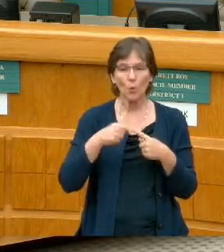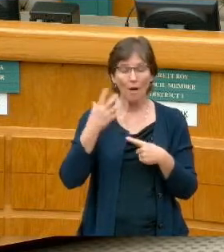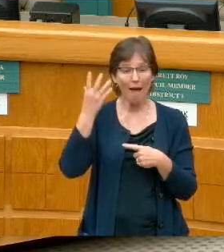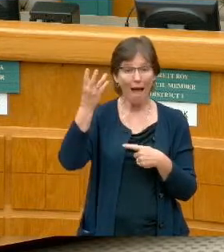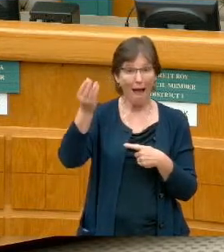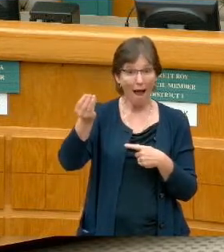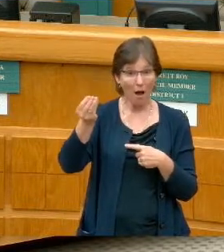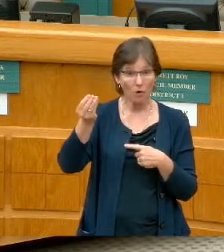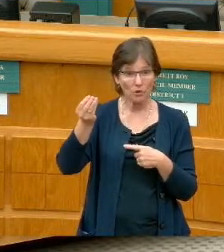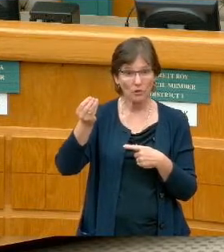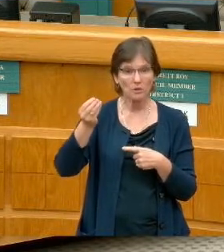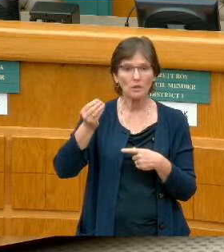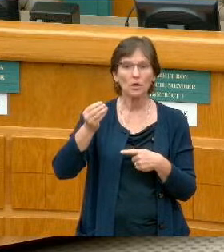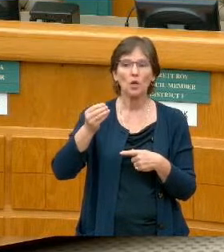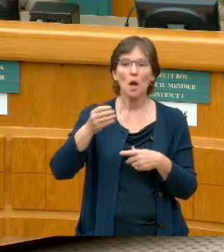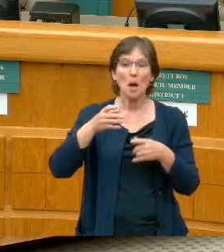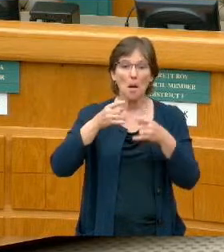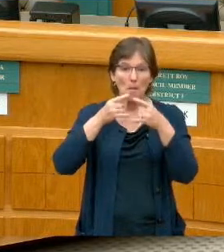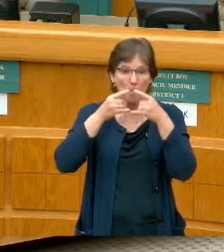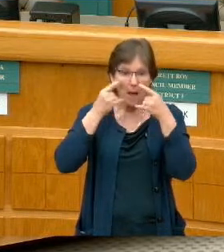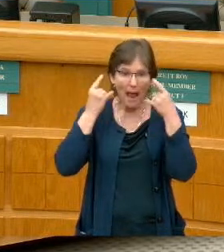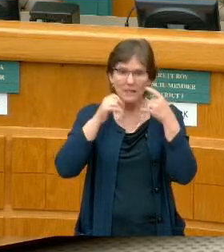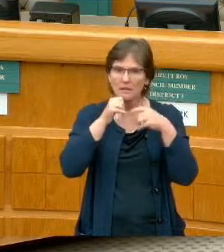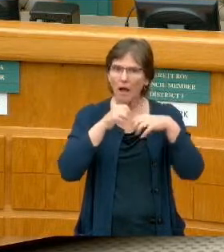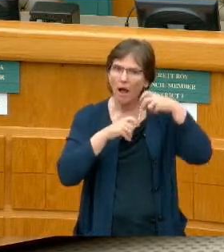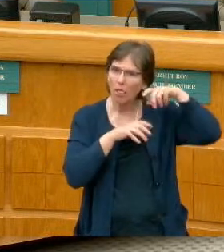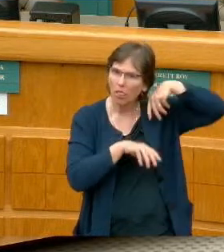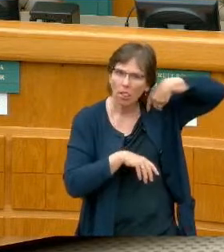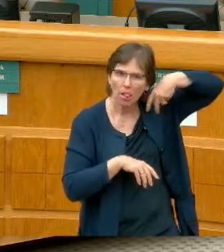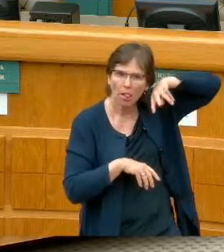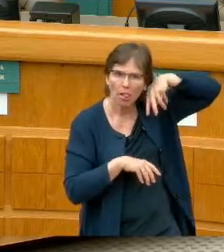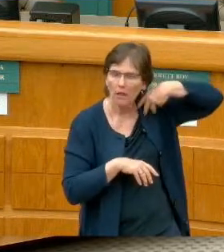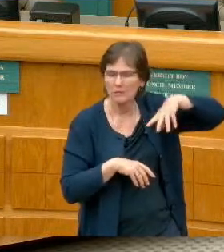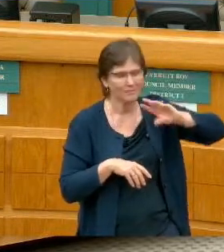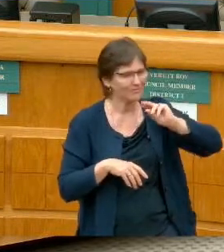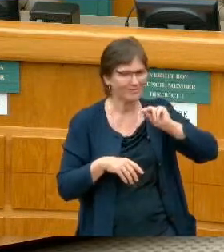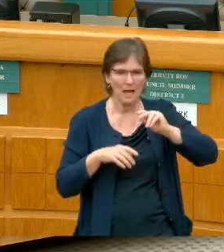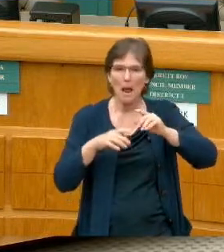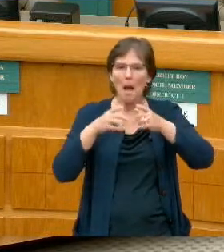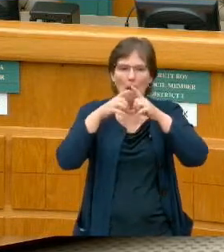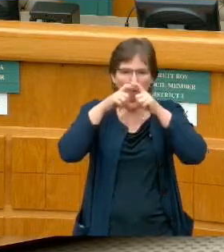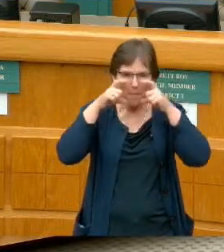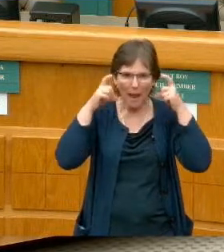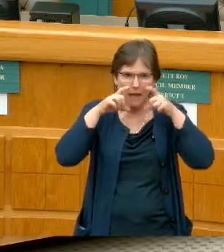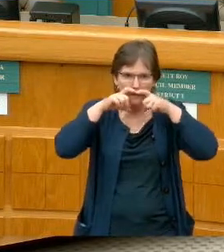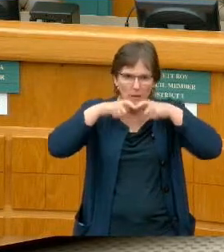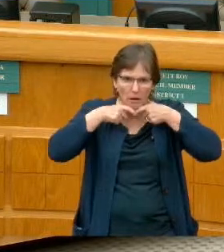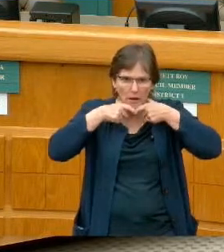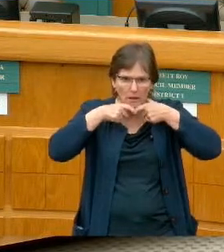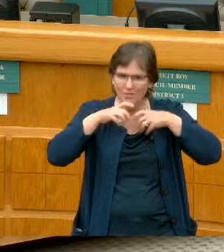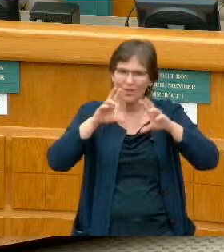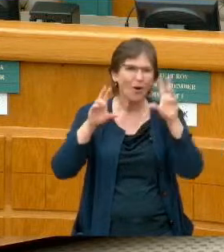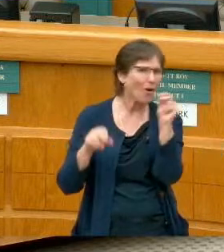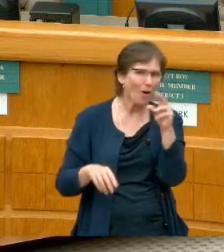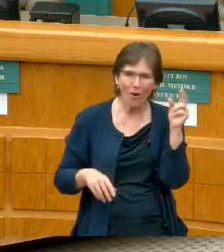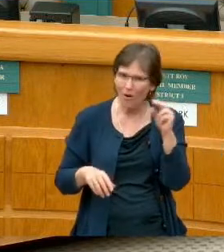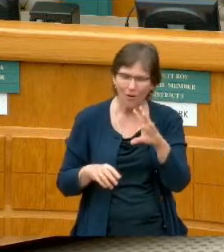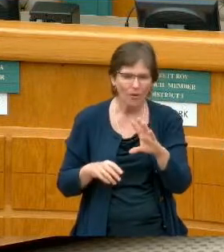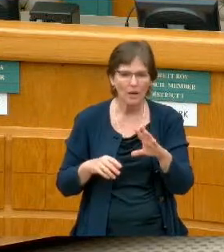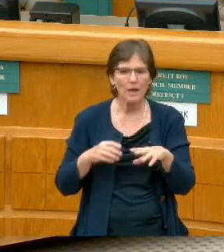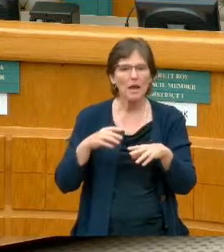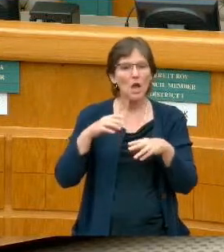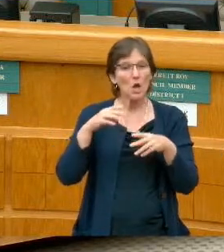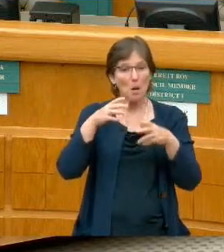settings, masks should not be hanging off your ears or resting below your nose or chin. If your mask is too